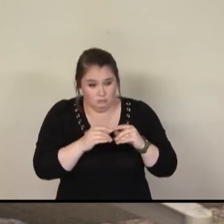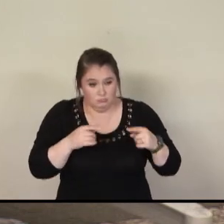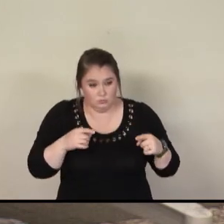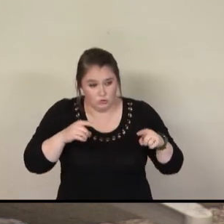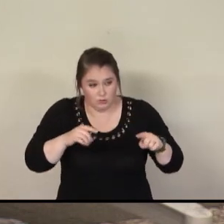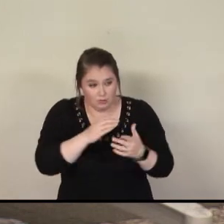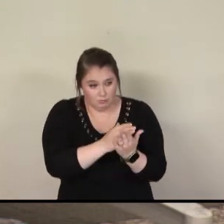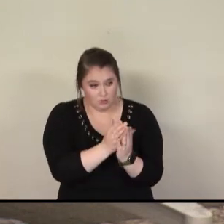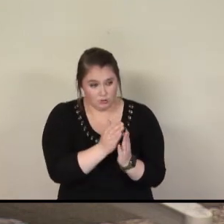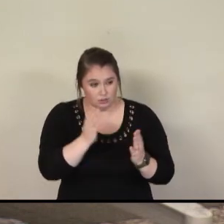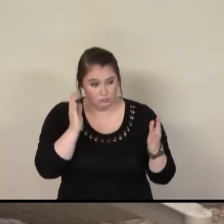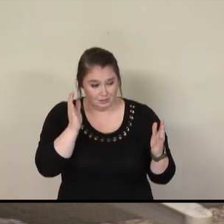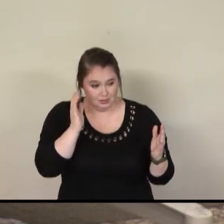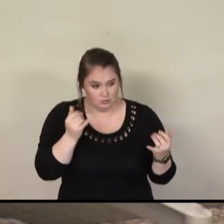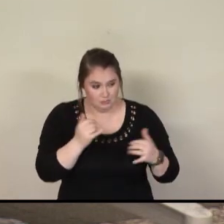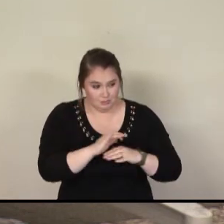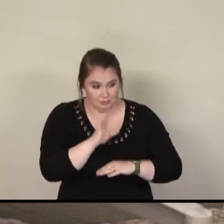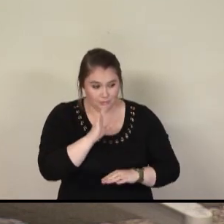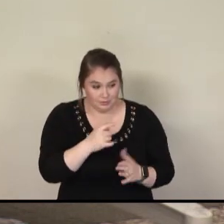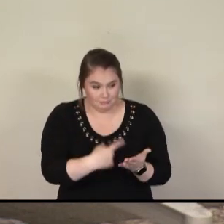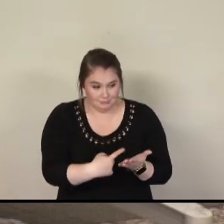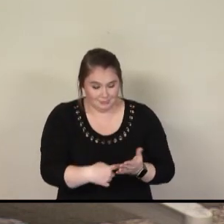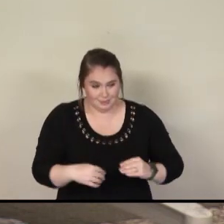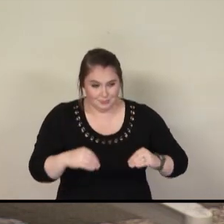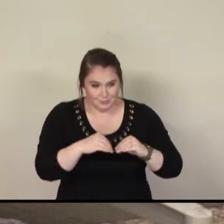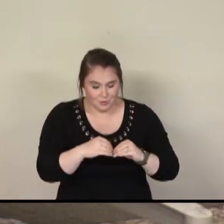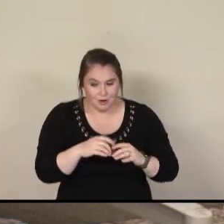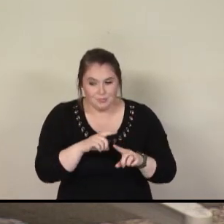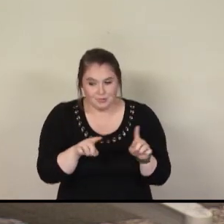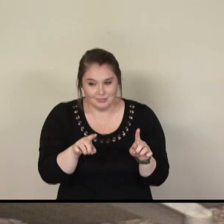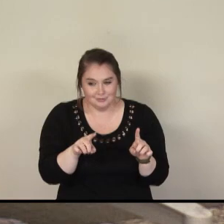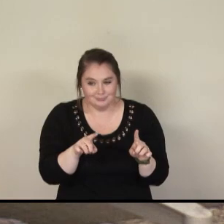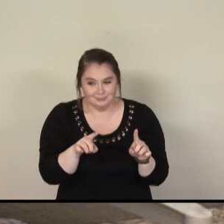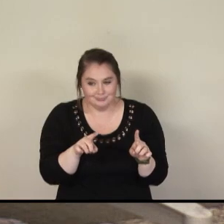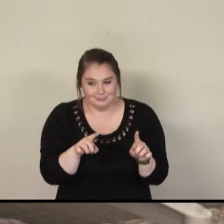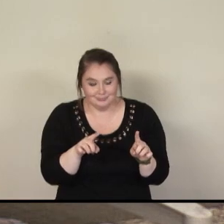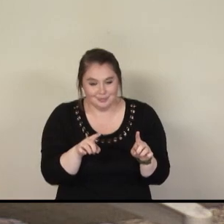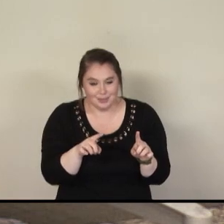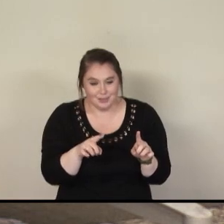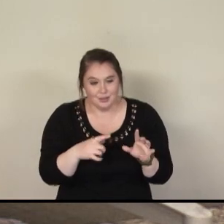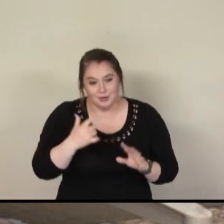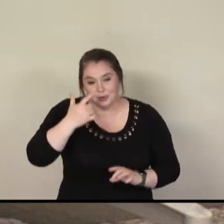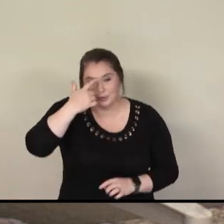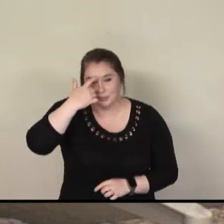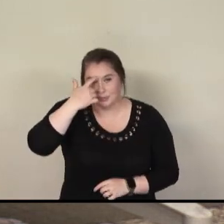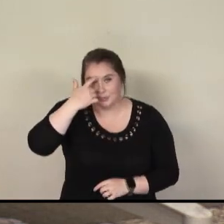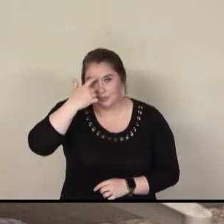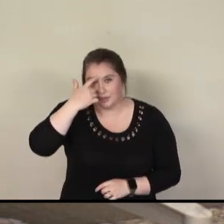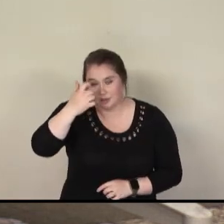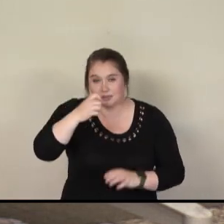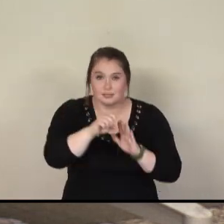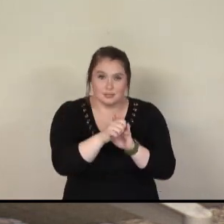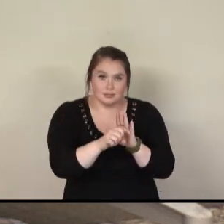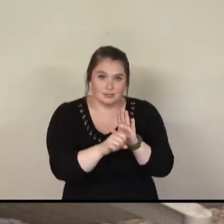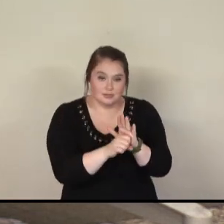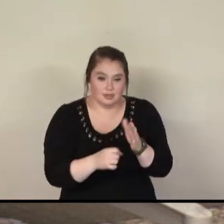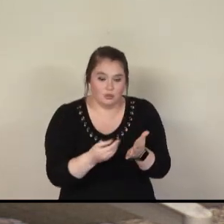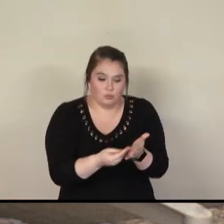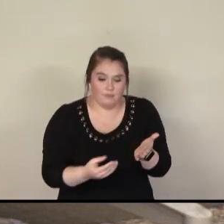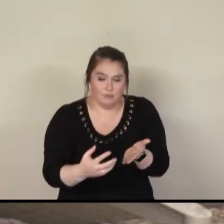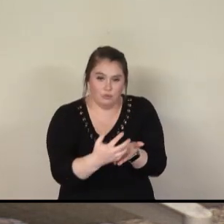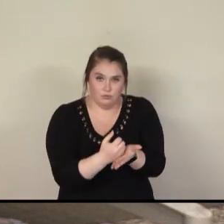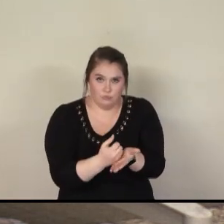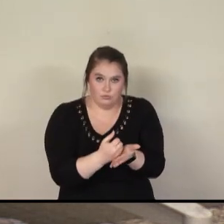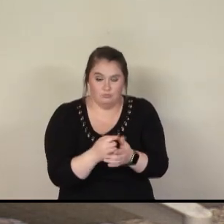budget presentation tonight as well. But since our state revenue is